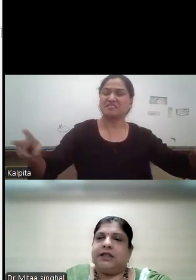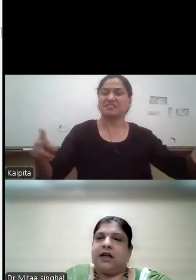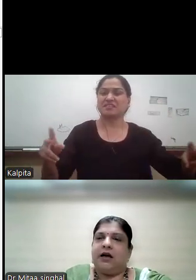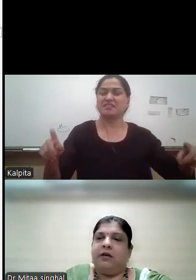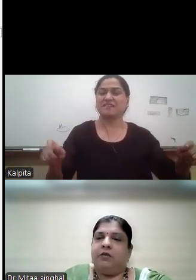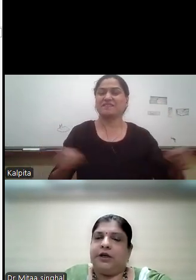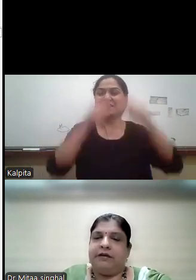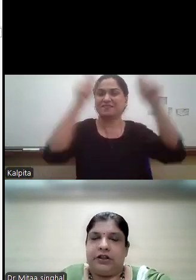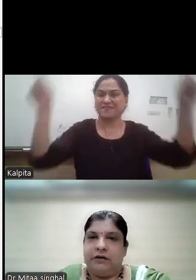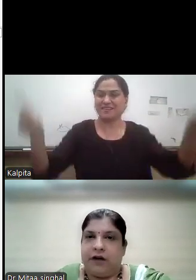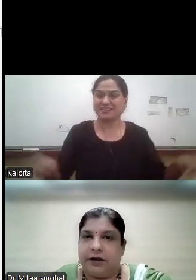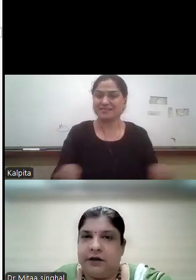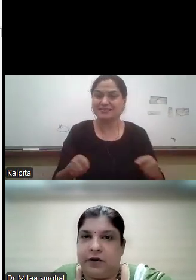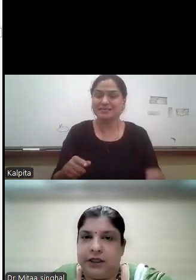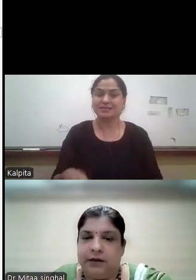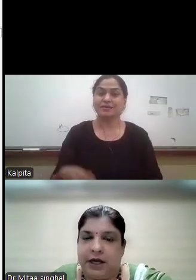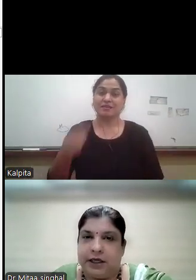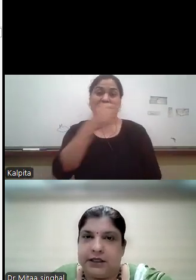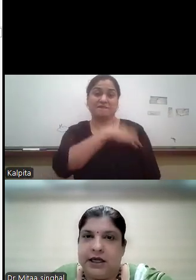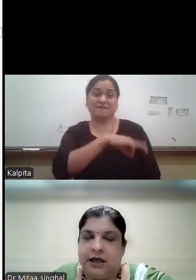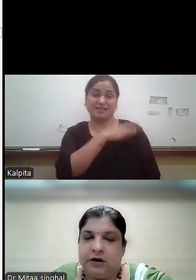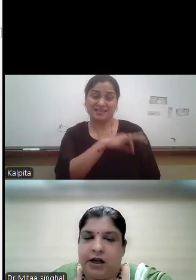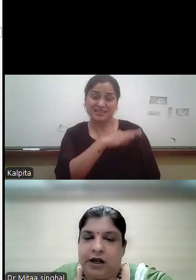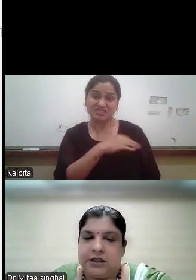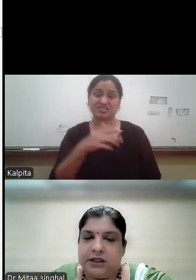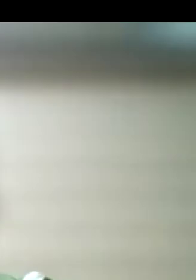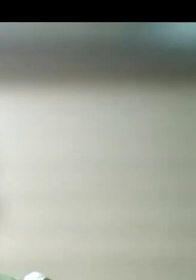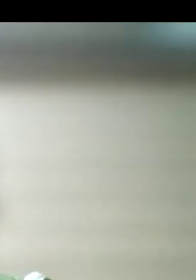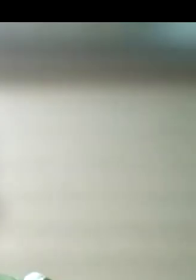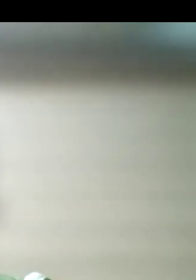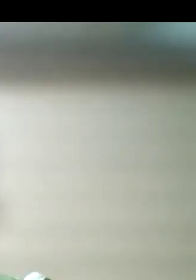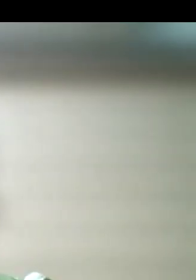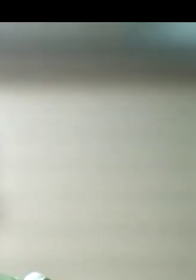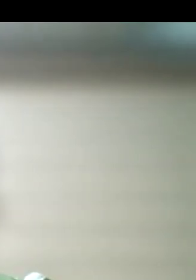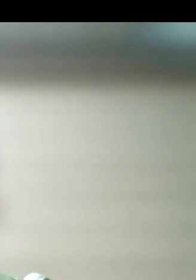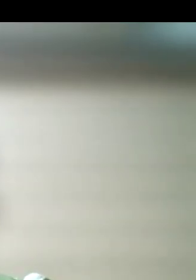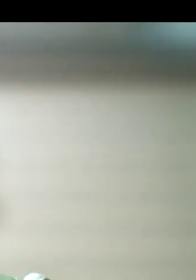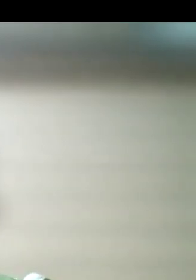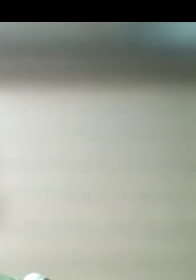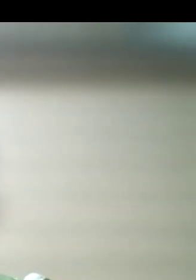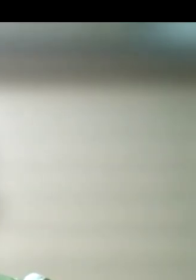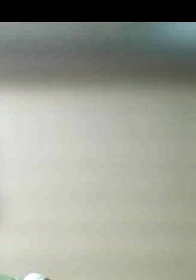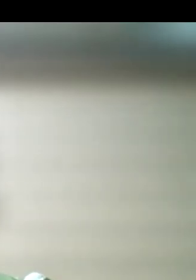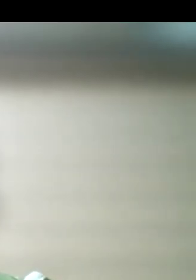these things are a motivation factor for the parents. Now I'll just share the video.